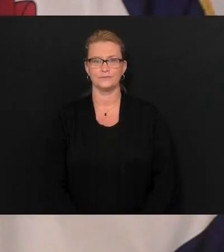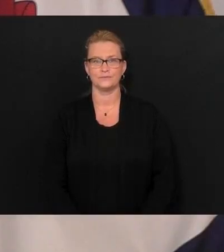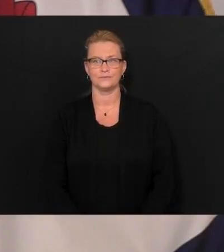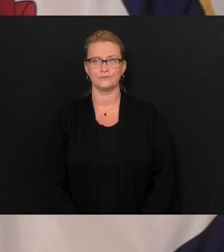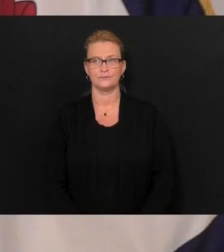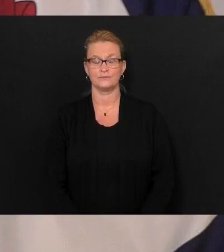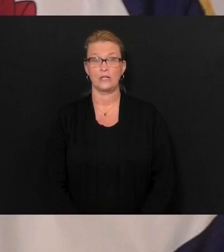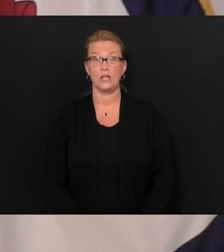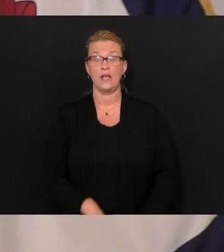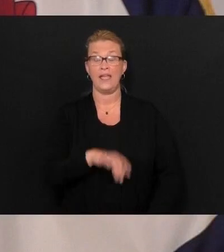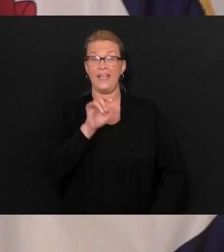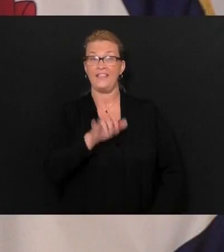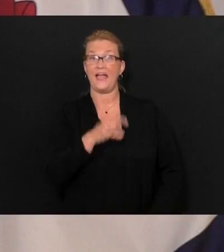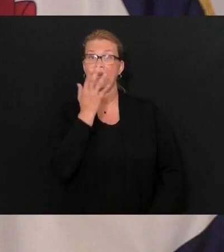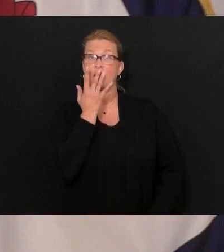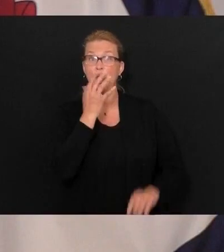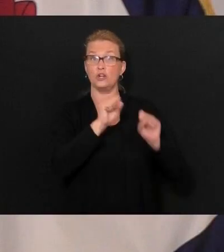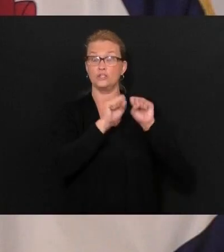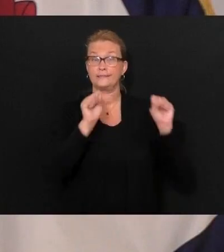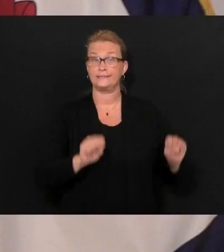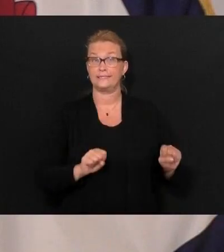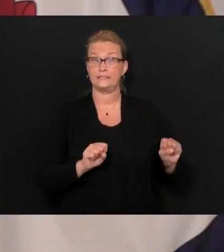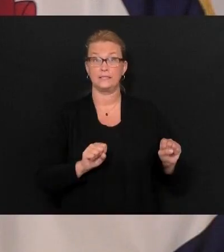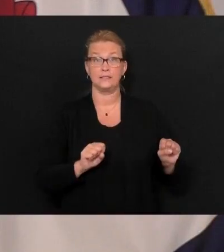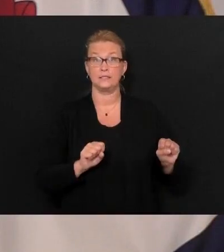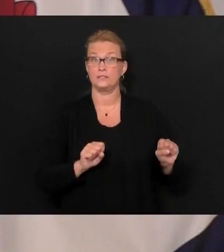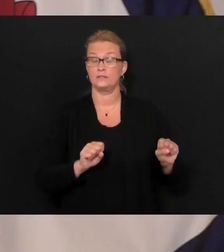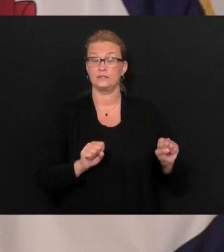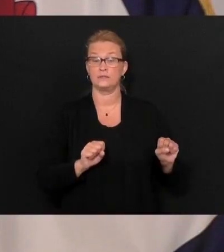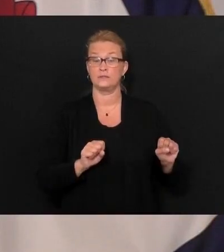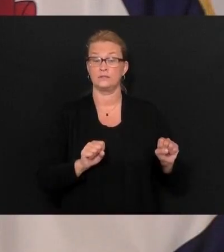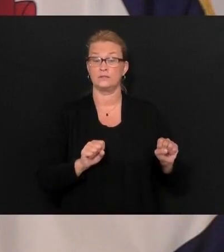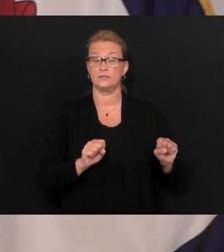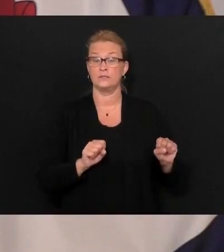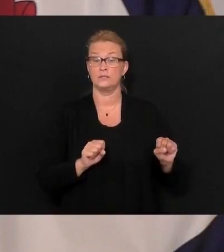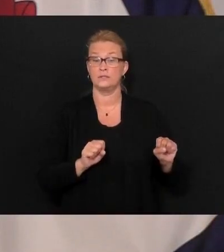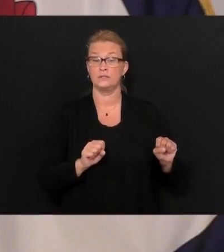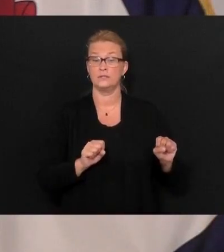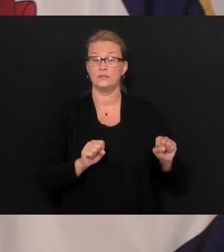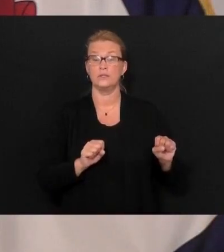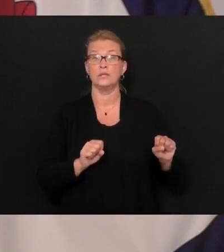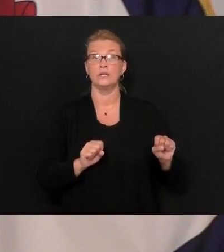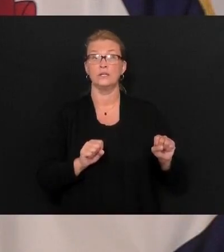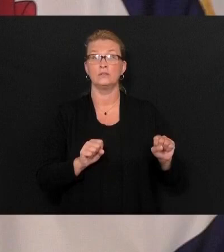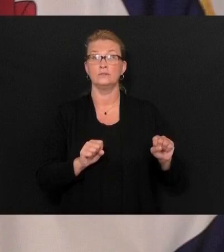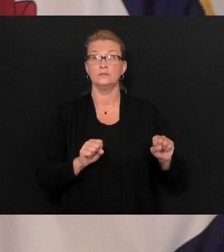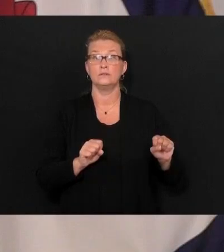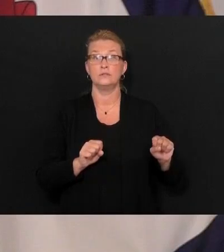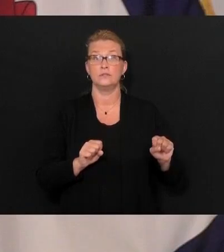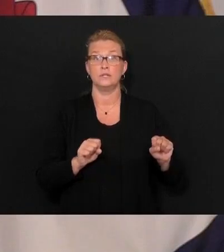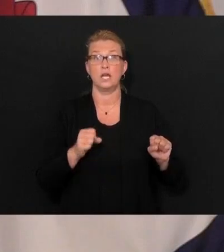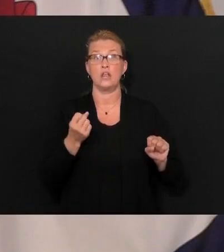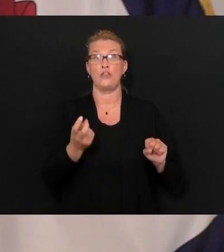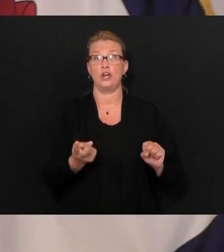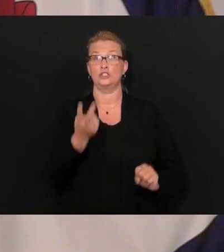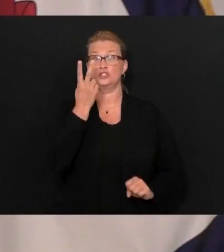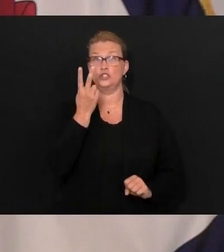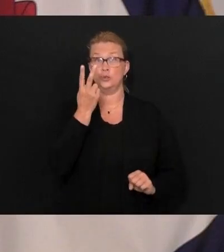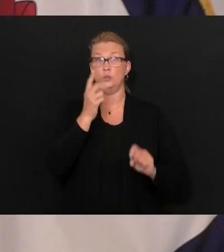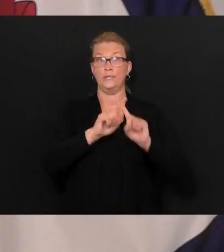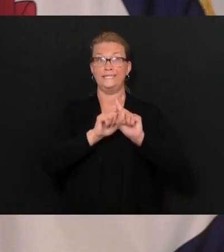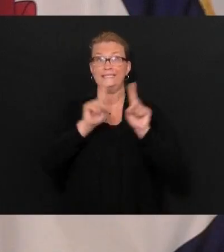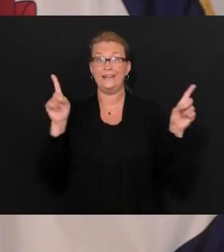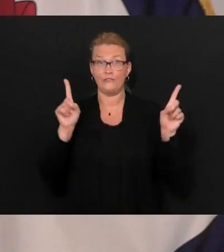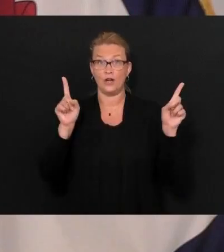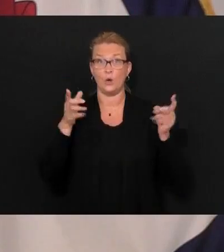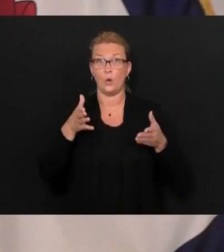color code system, there is two different, completely different, independent ways